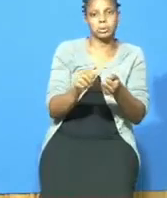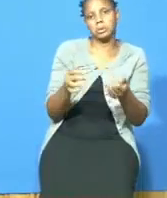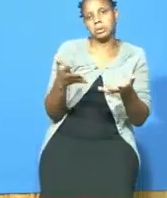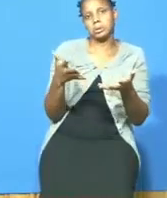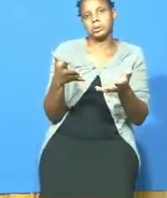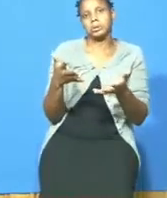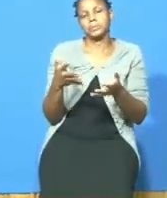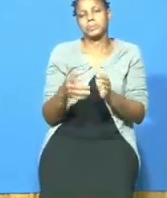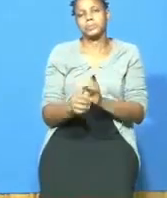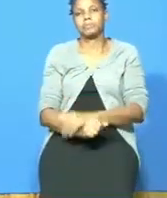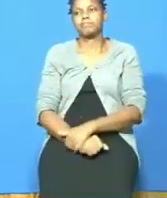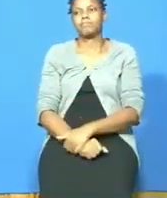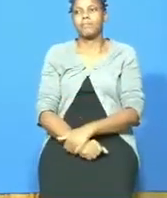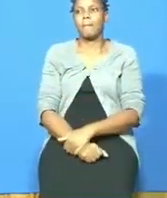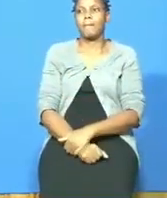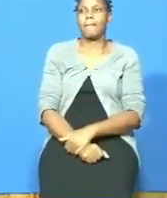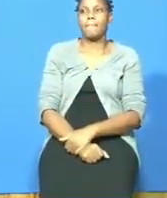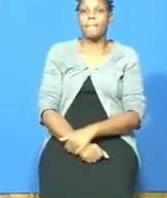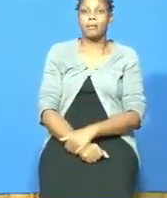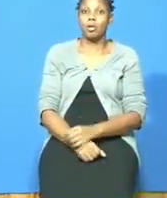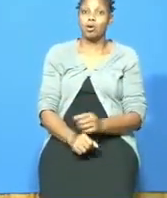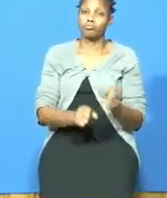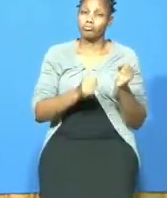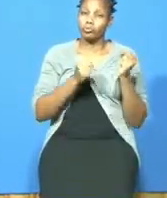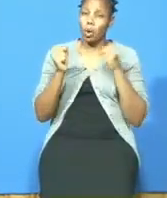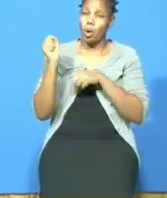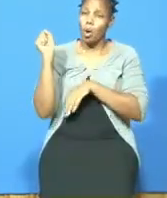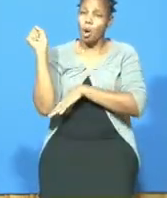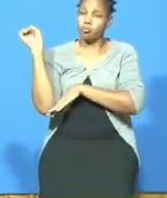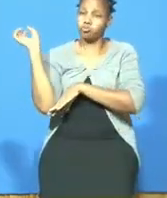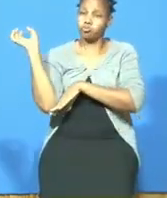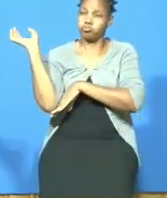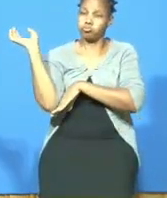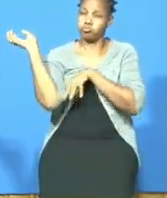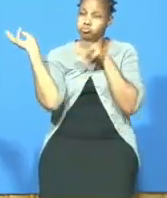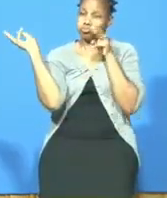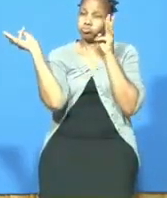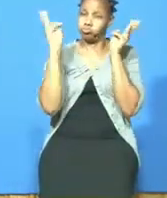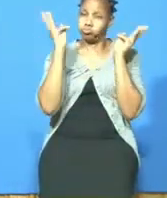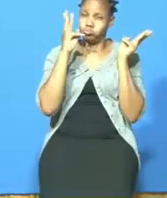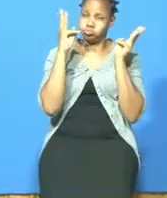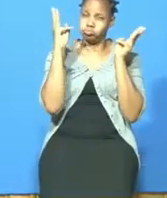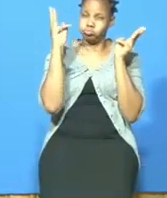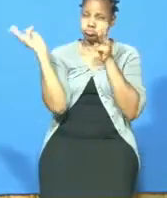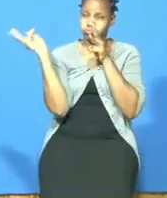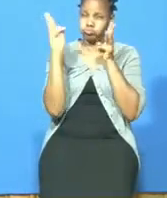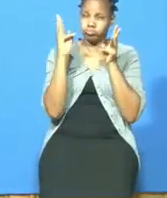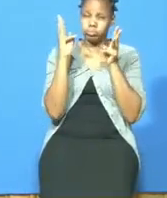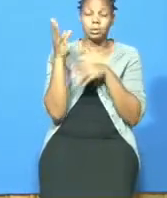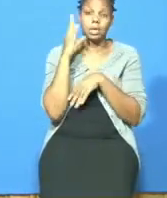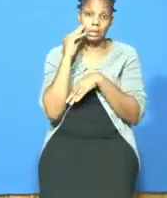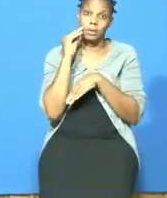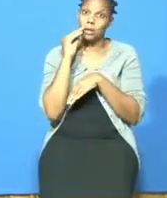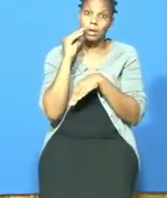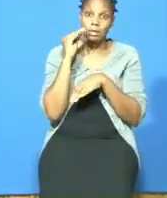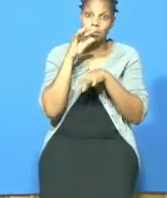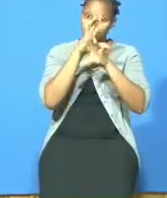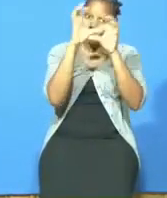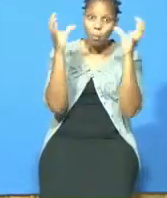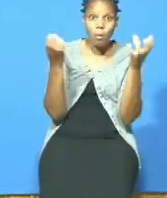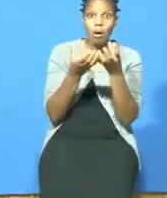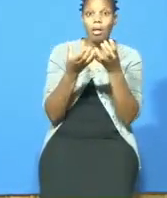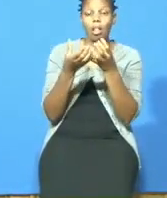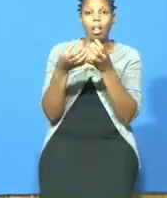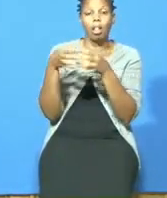And strong force winds are experienced all over the world. In the